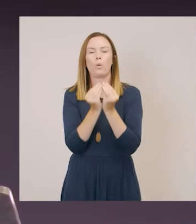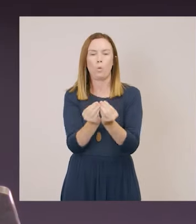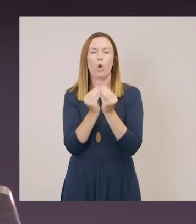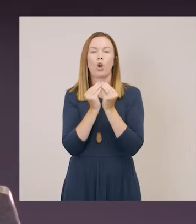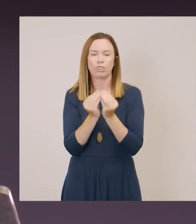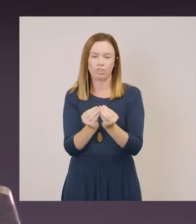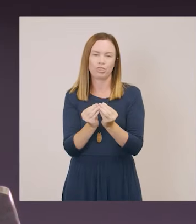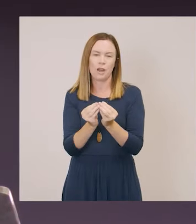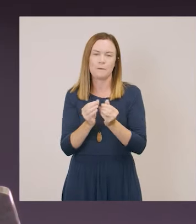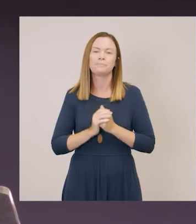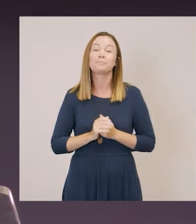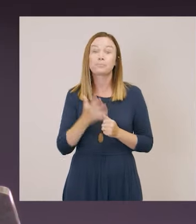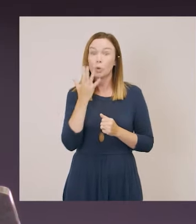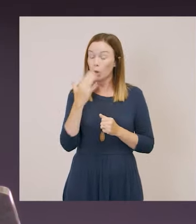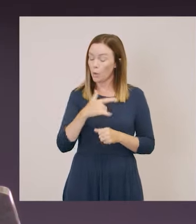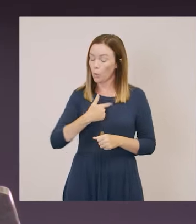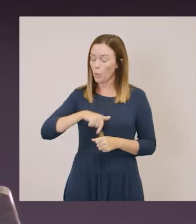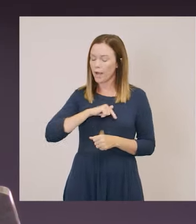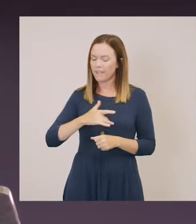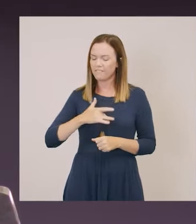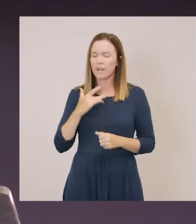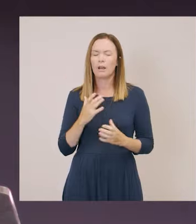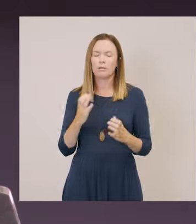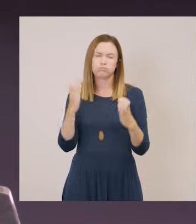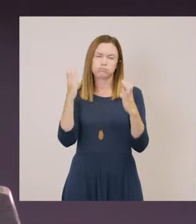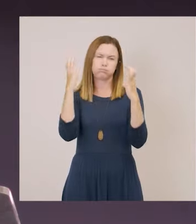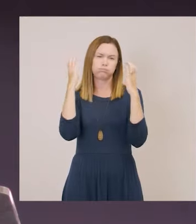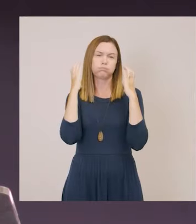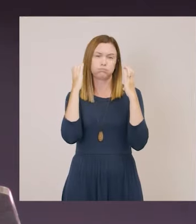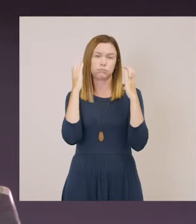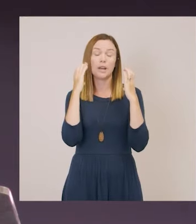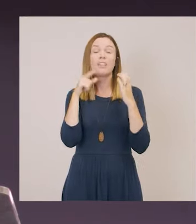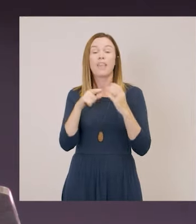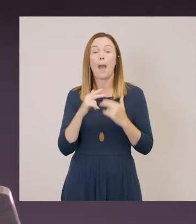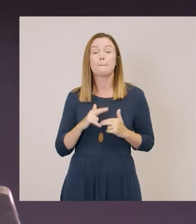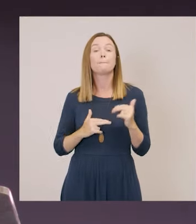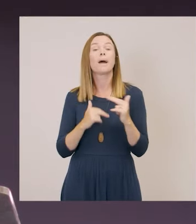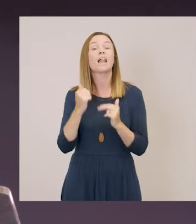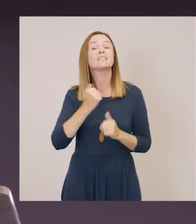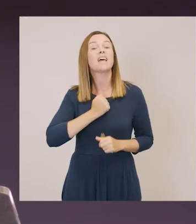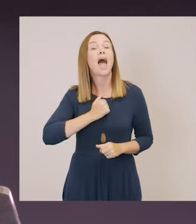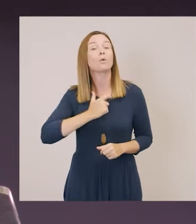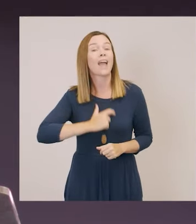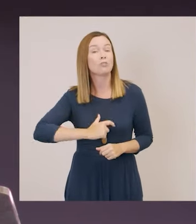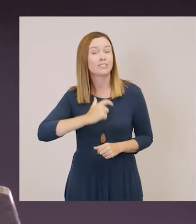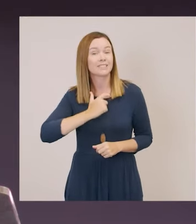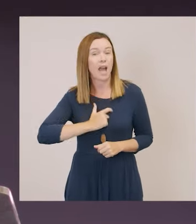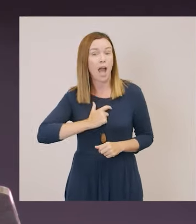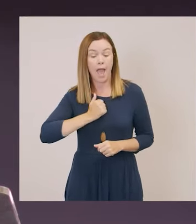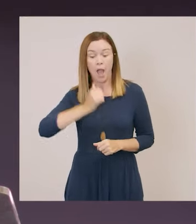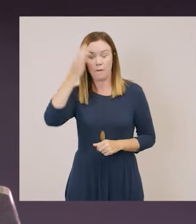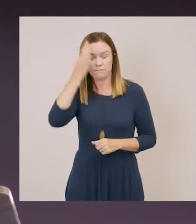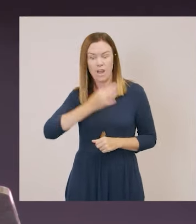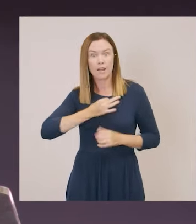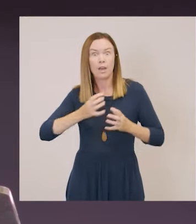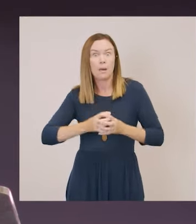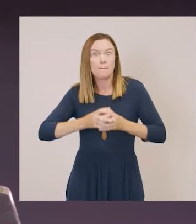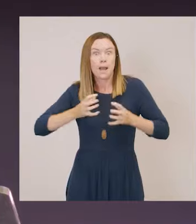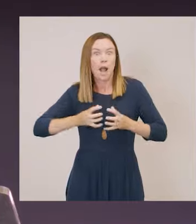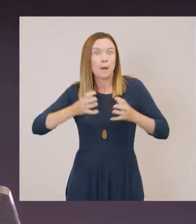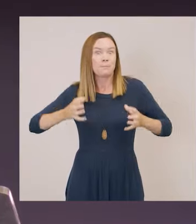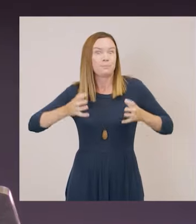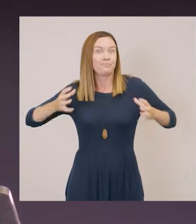pressure, when we're feeling under enormous pressure, is that it actually does build character and our faith is increased when